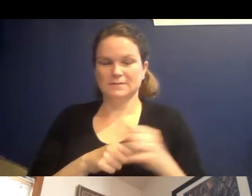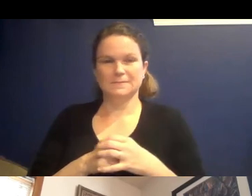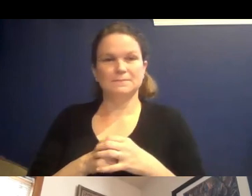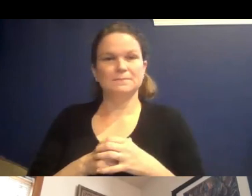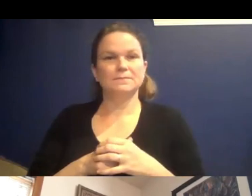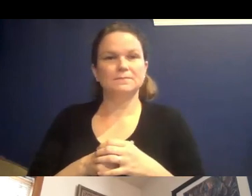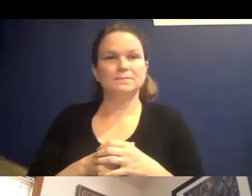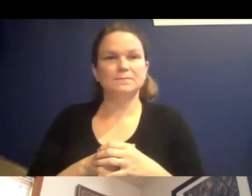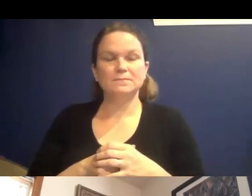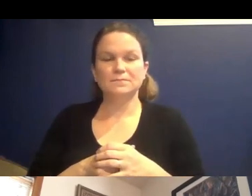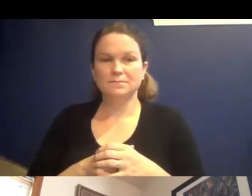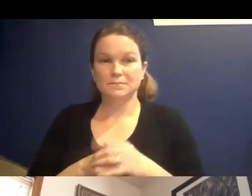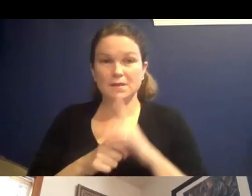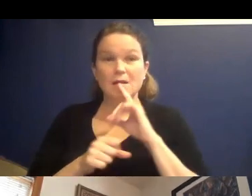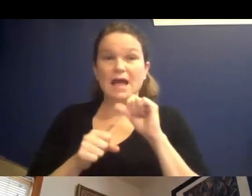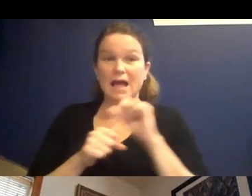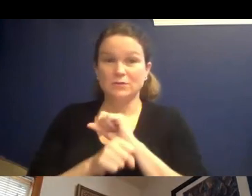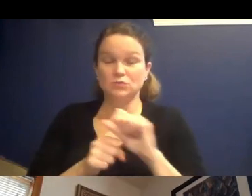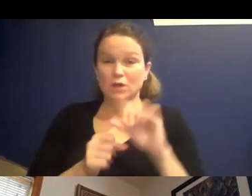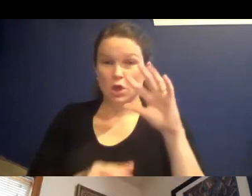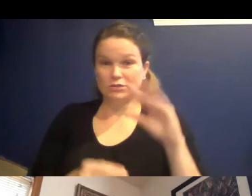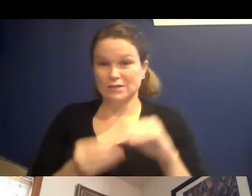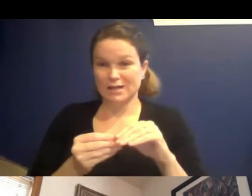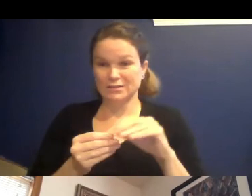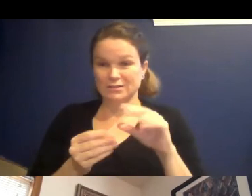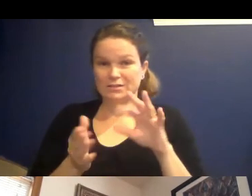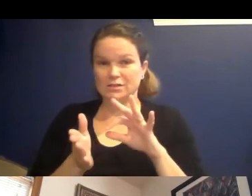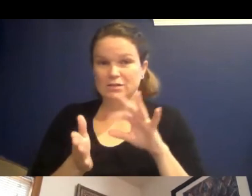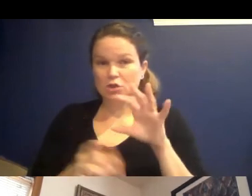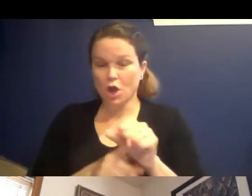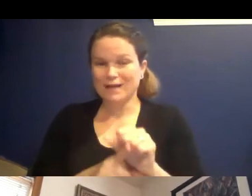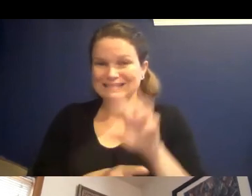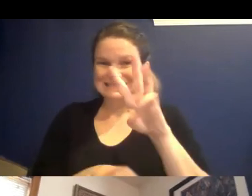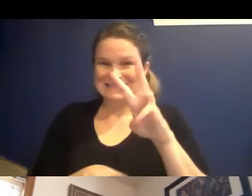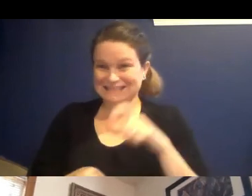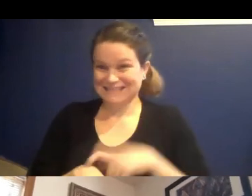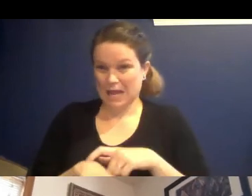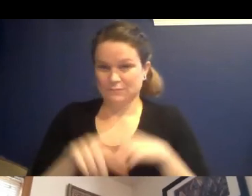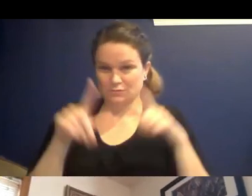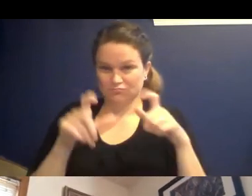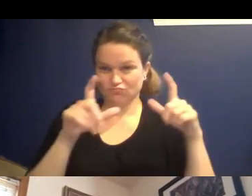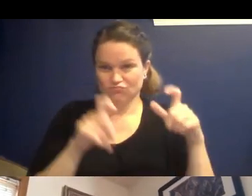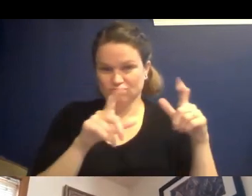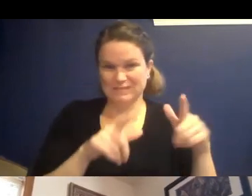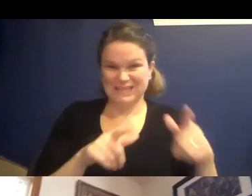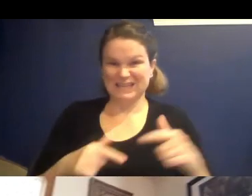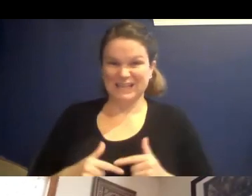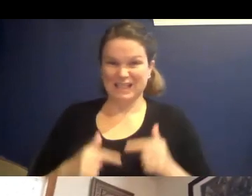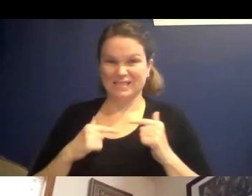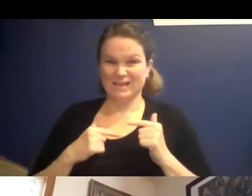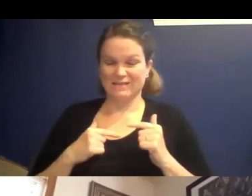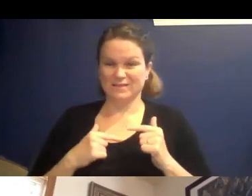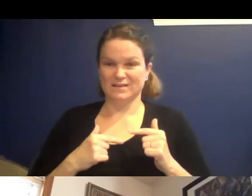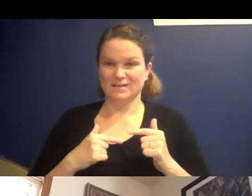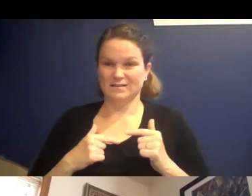was actually altogether spotted 6 different times. And it was documented